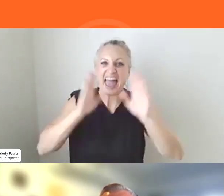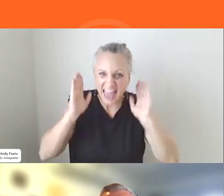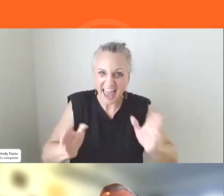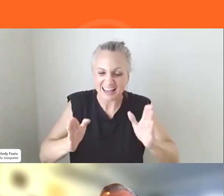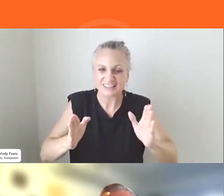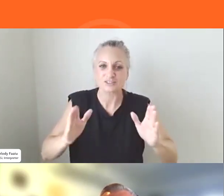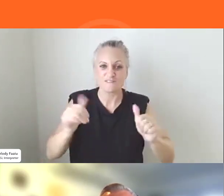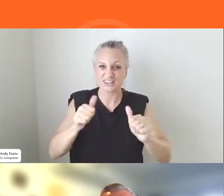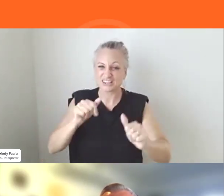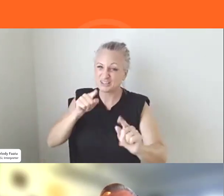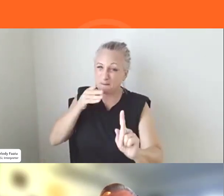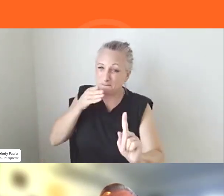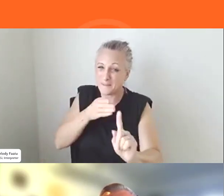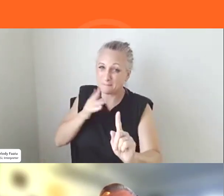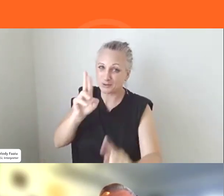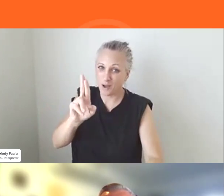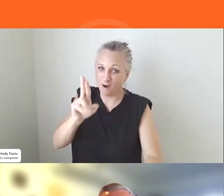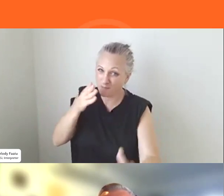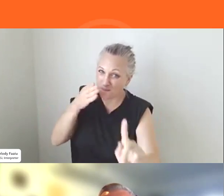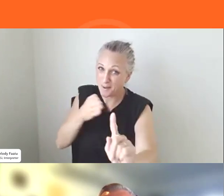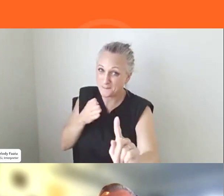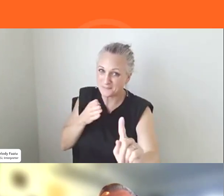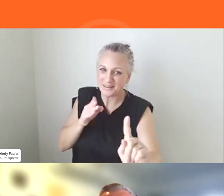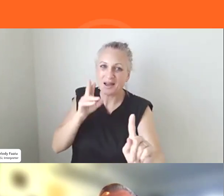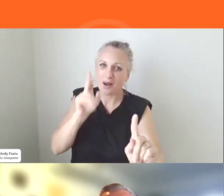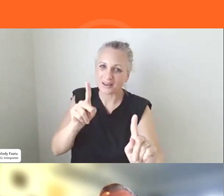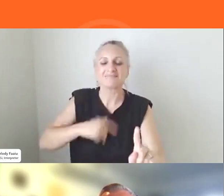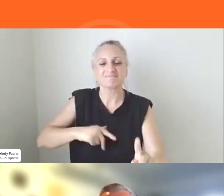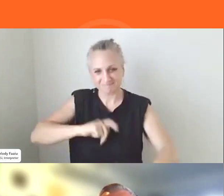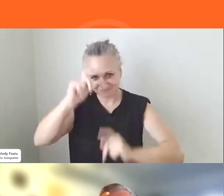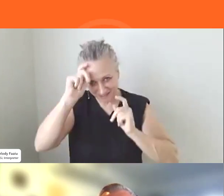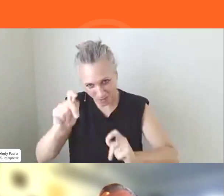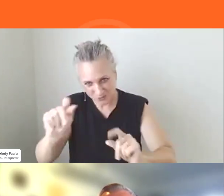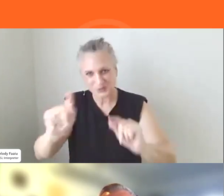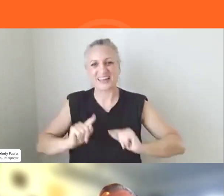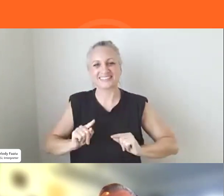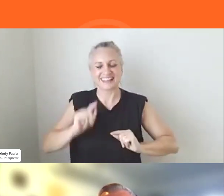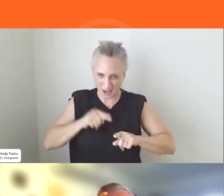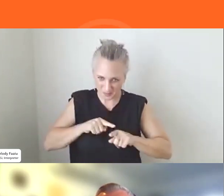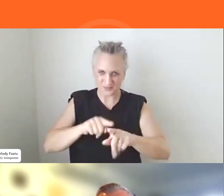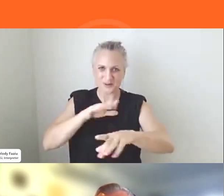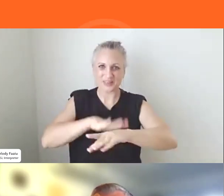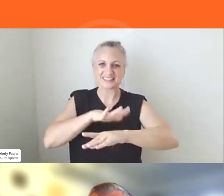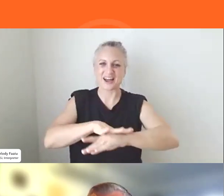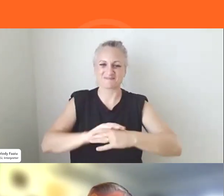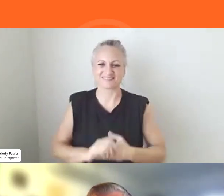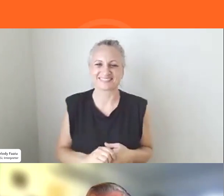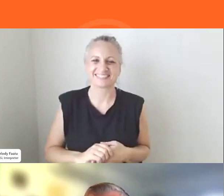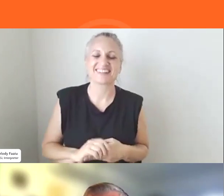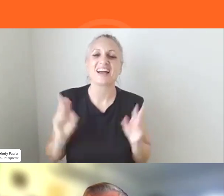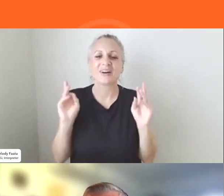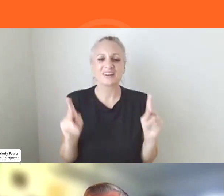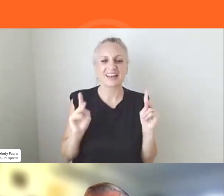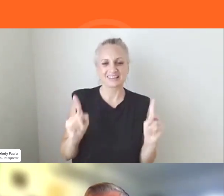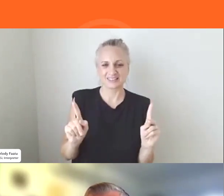on the dot. So we will do that, and I will keep on time. So I would just